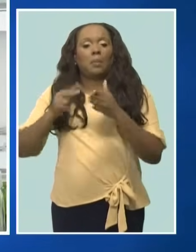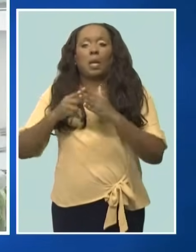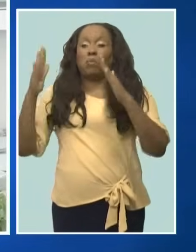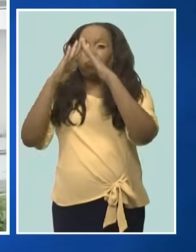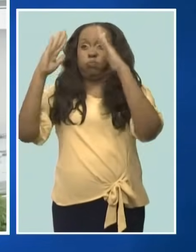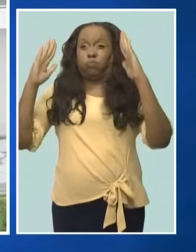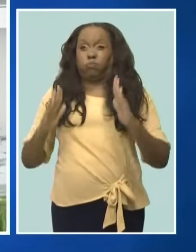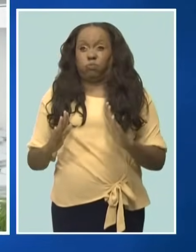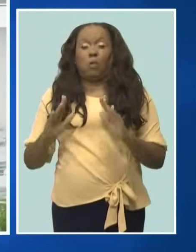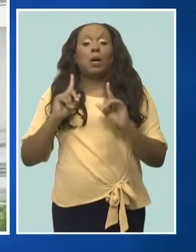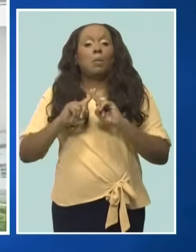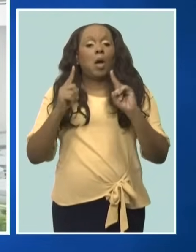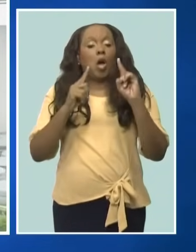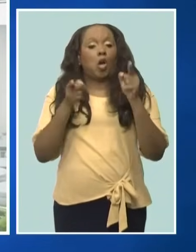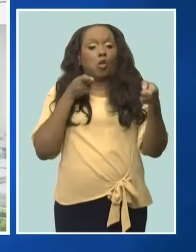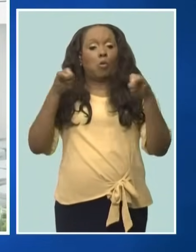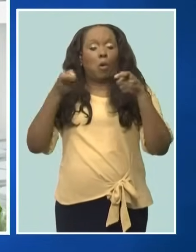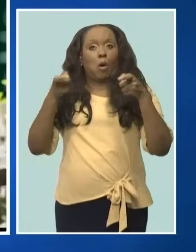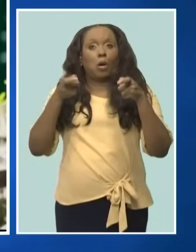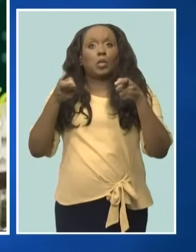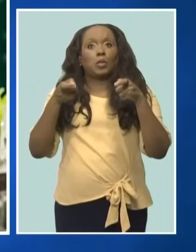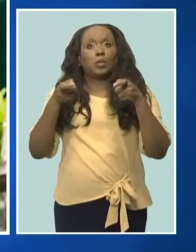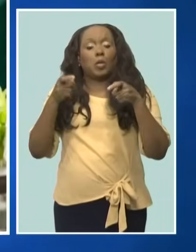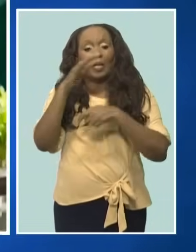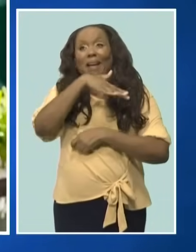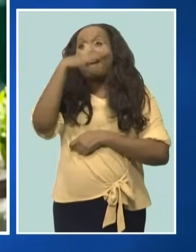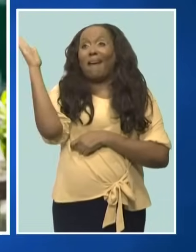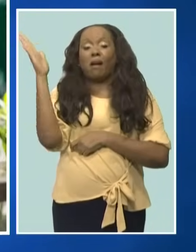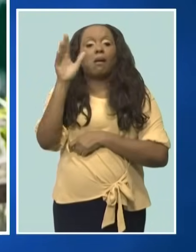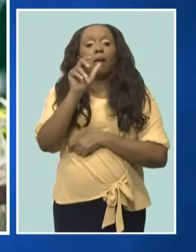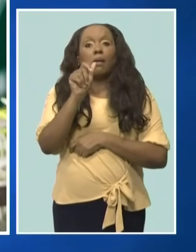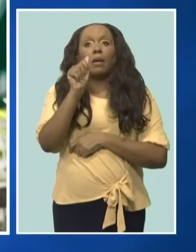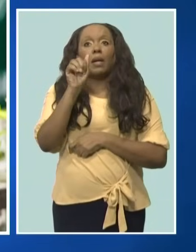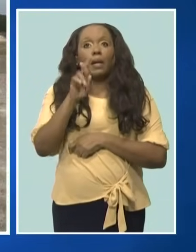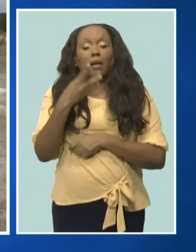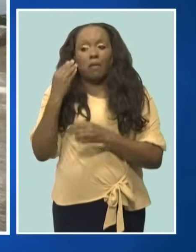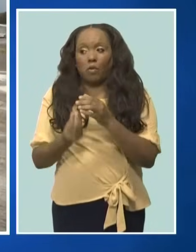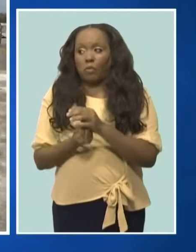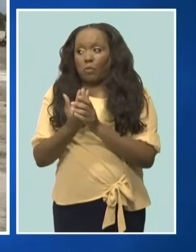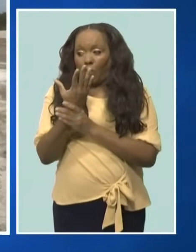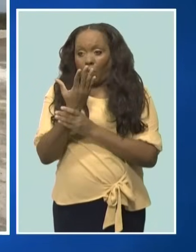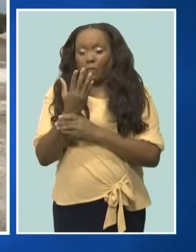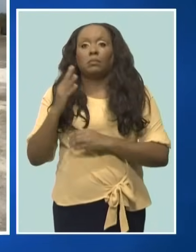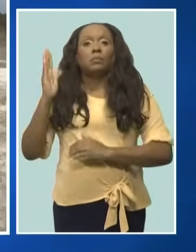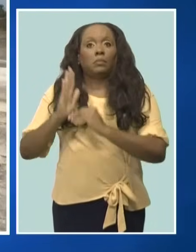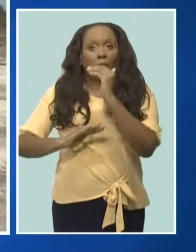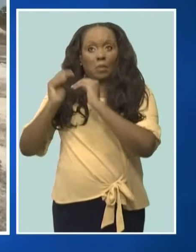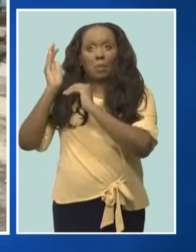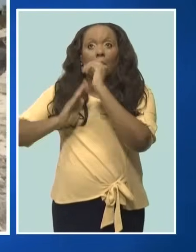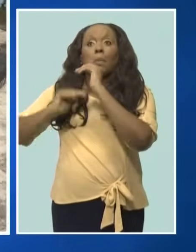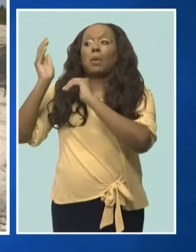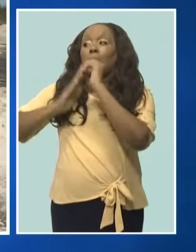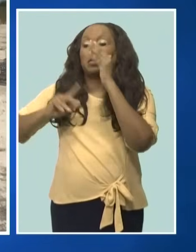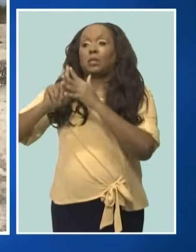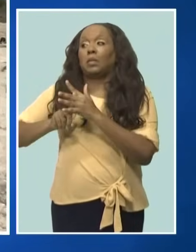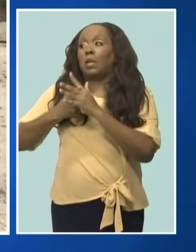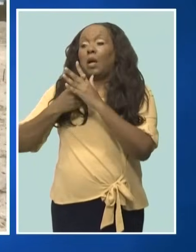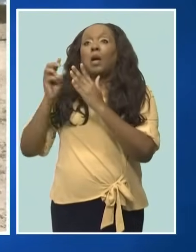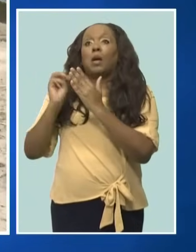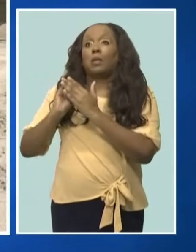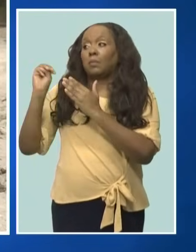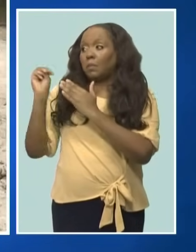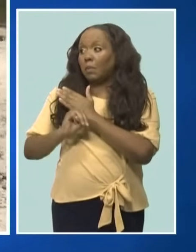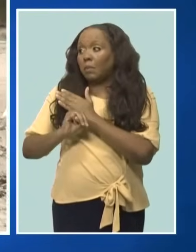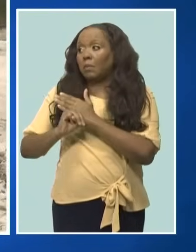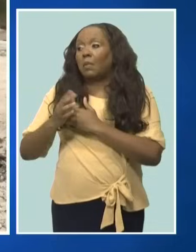or growth chamber for research, breeding, or multiplication. Construction of Phase 1 started in March and is set